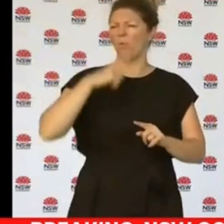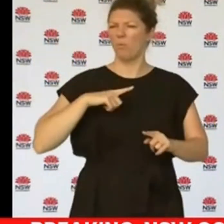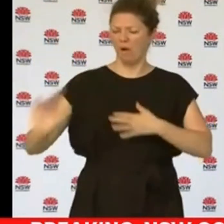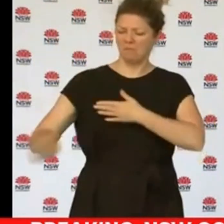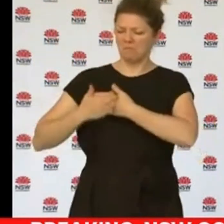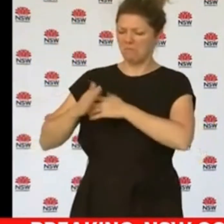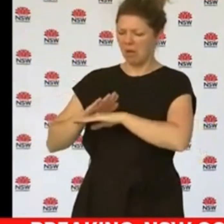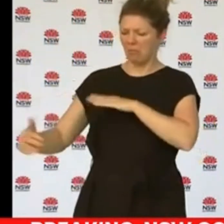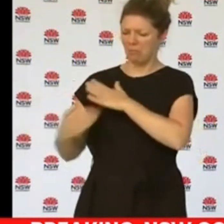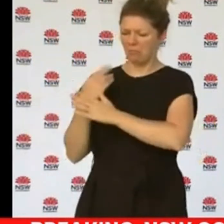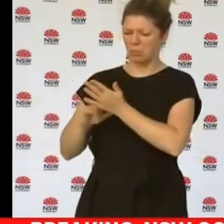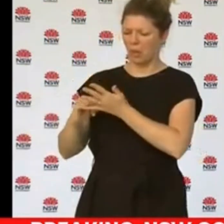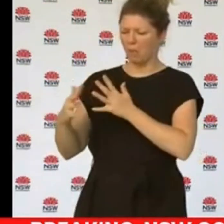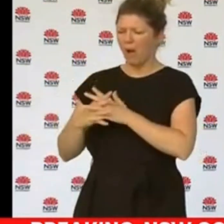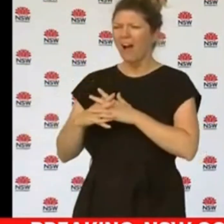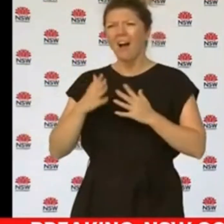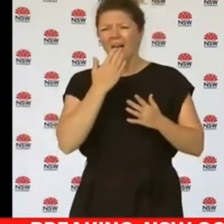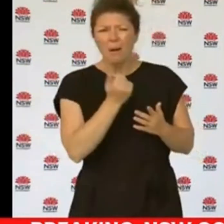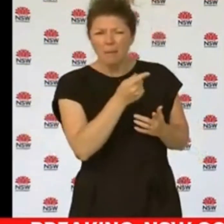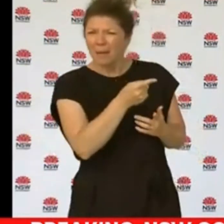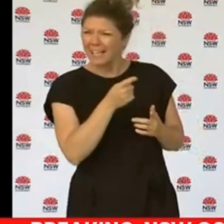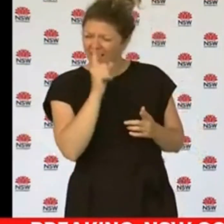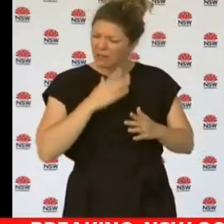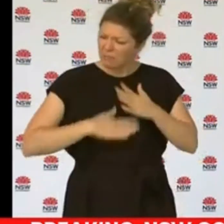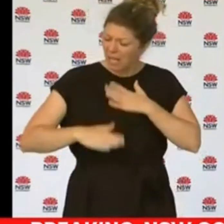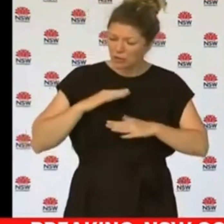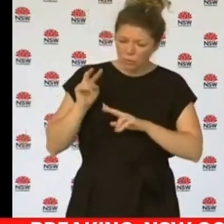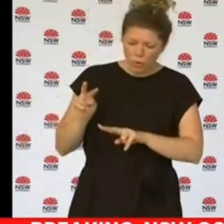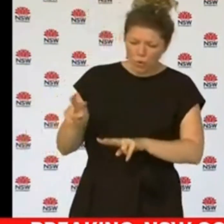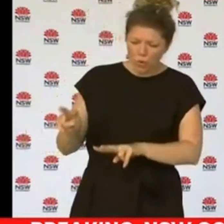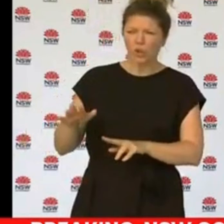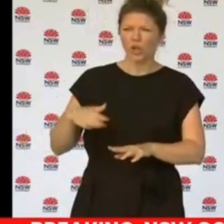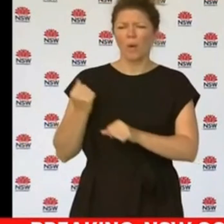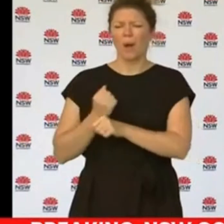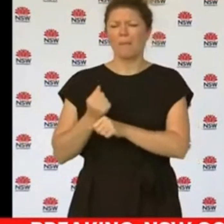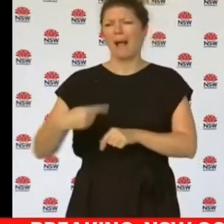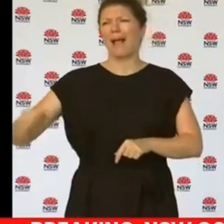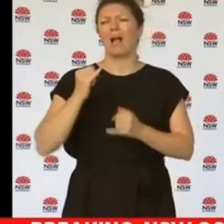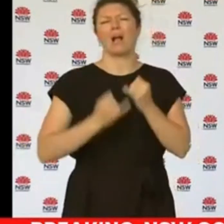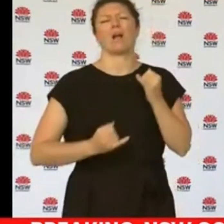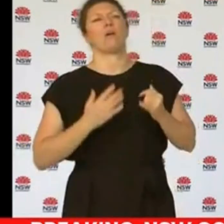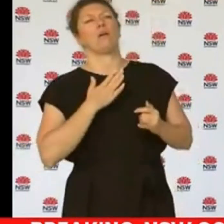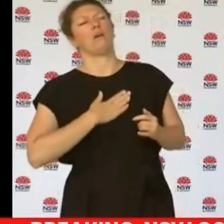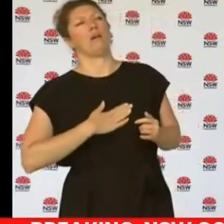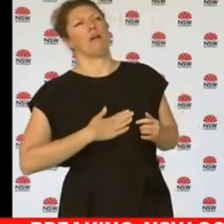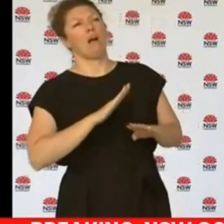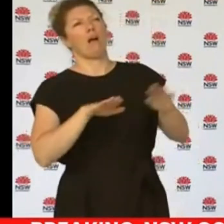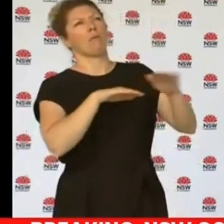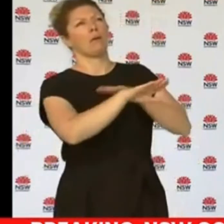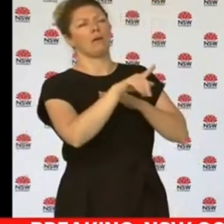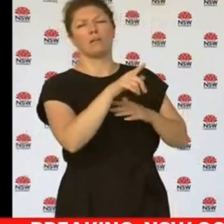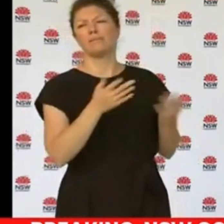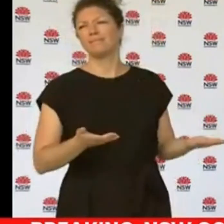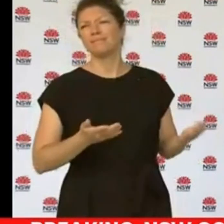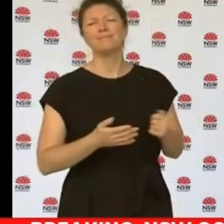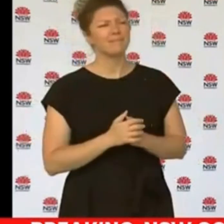Wales, and give us a chance to demonstrate our capacity to get on top of the virus without adversely impacting our citizens. Have any